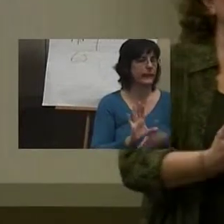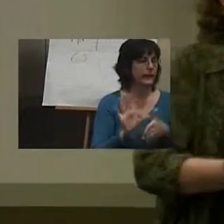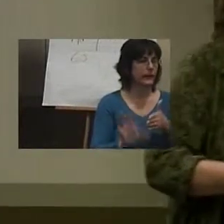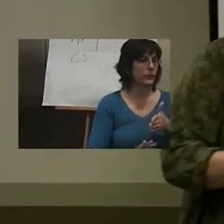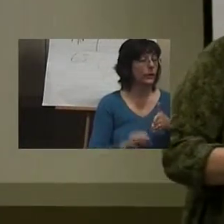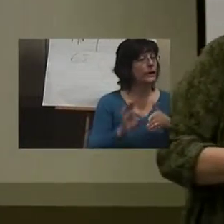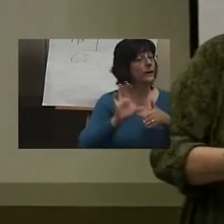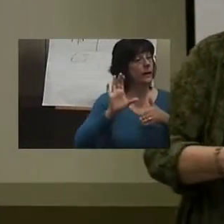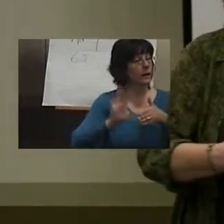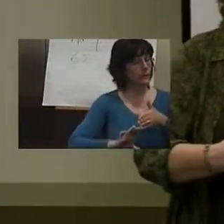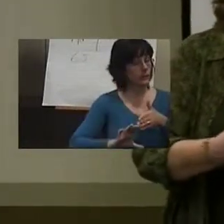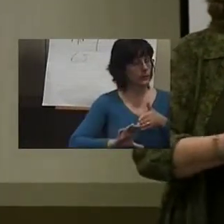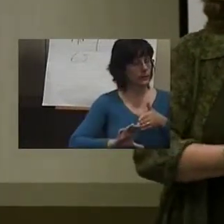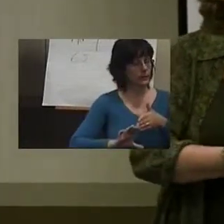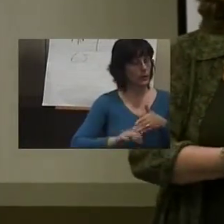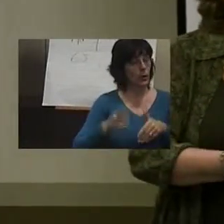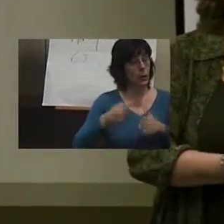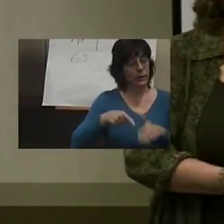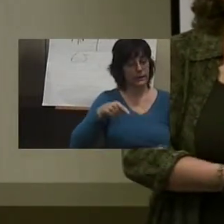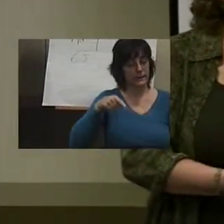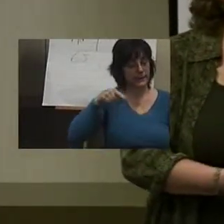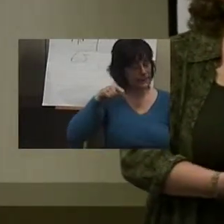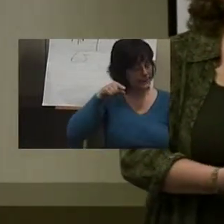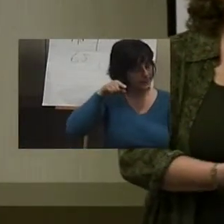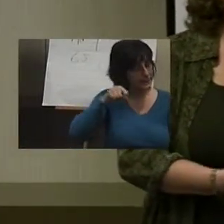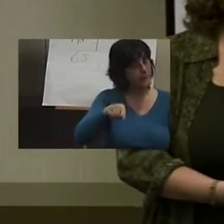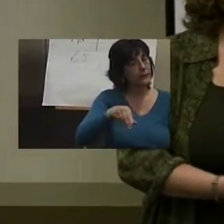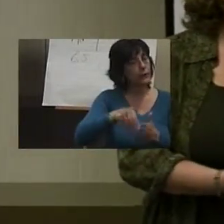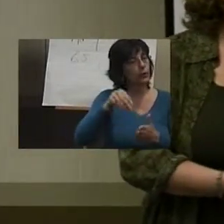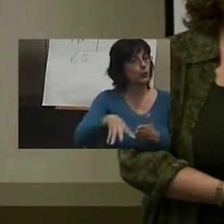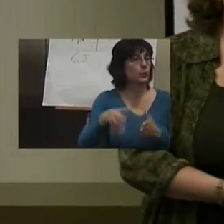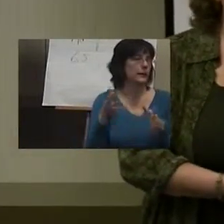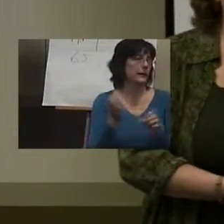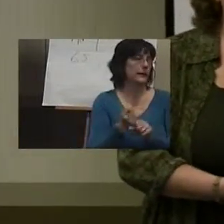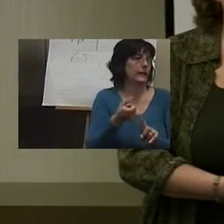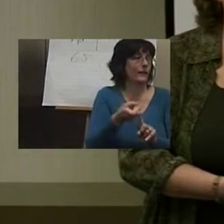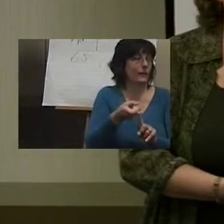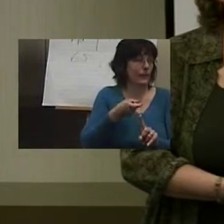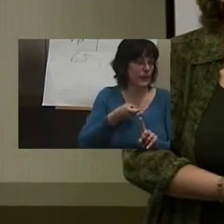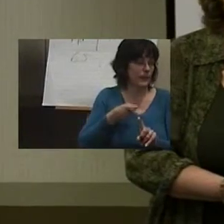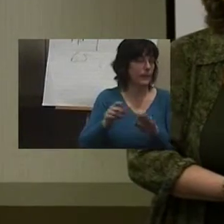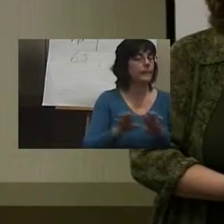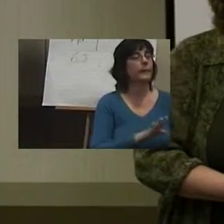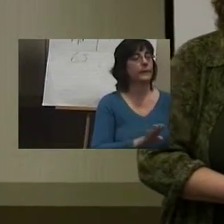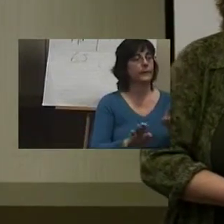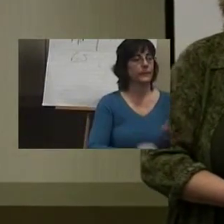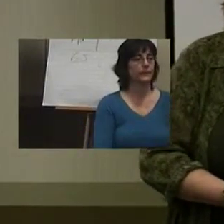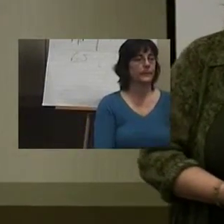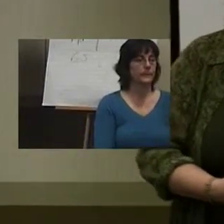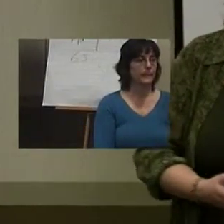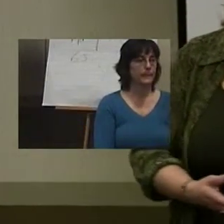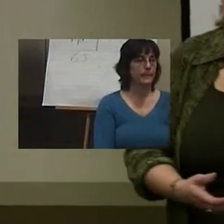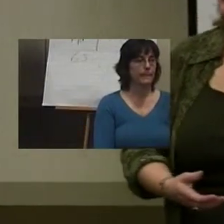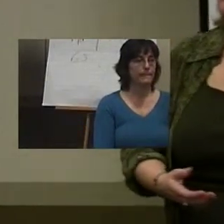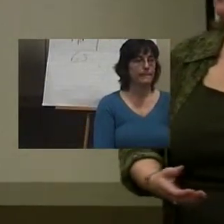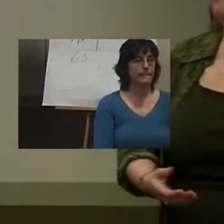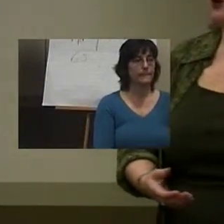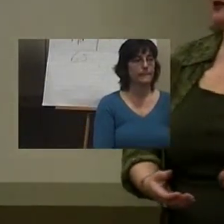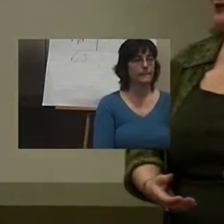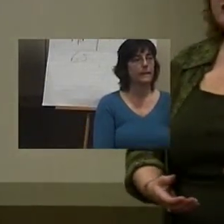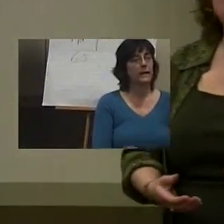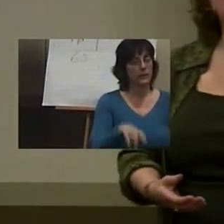The consequence is what is the student deriving from the behavior. Okay? And we look